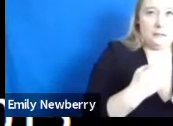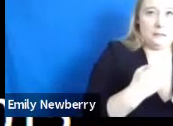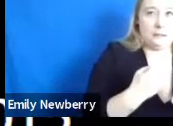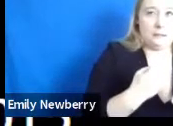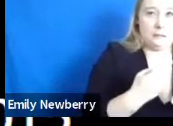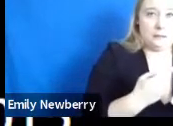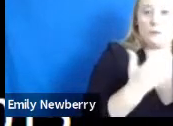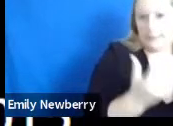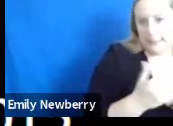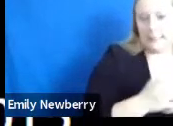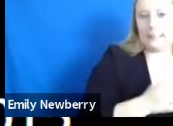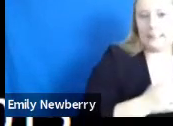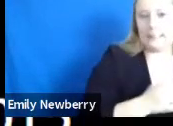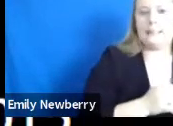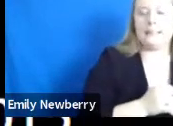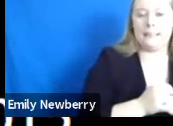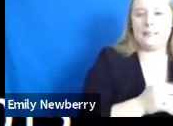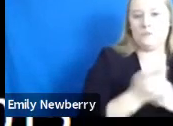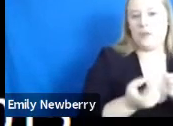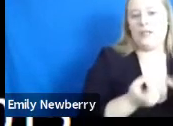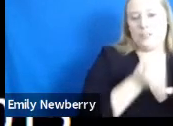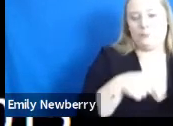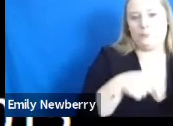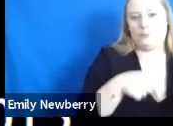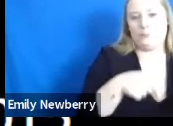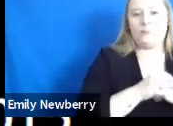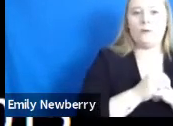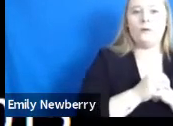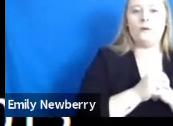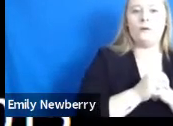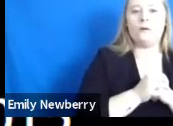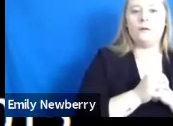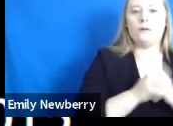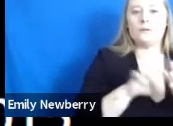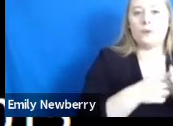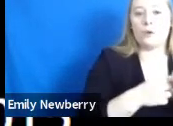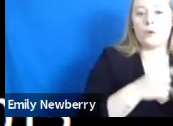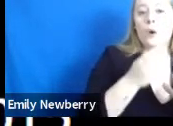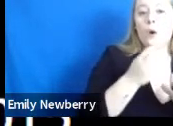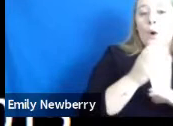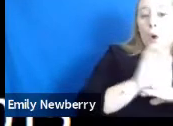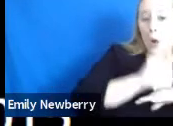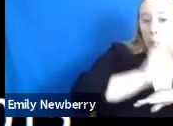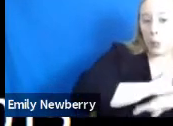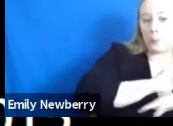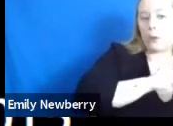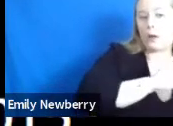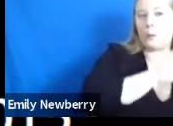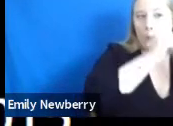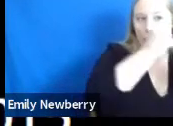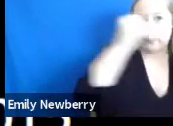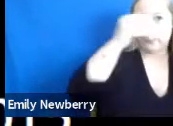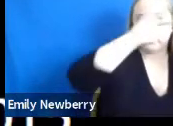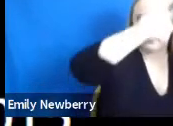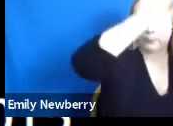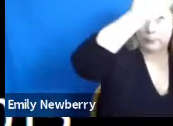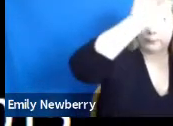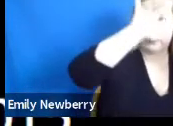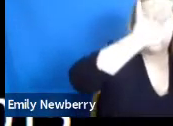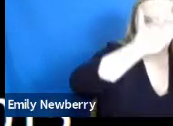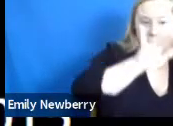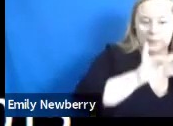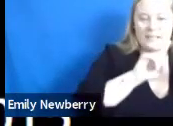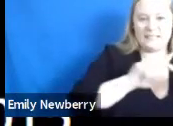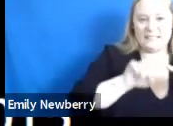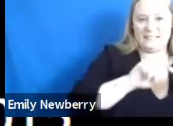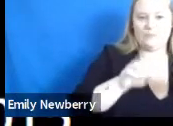till this year. And we started from Colorado, New Mexico border and studied all the 15 different irrigation ditch